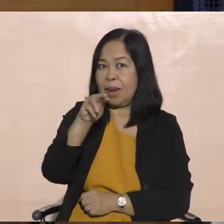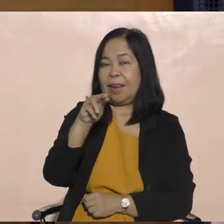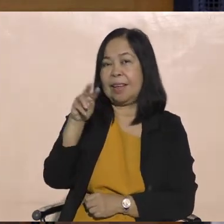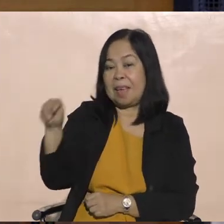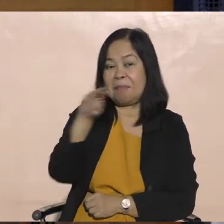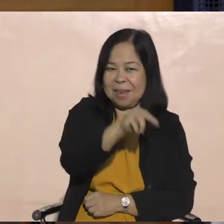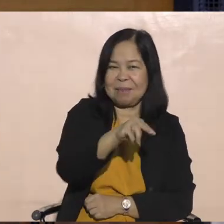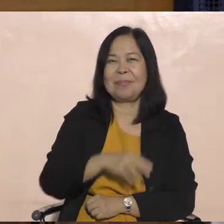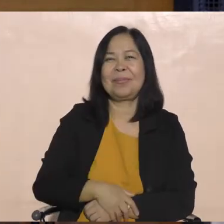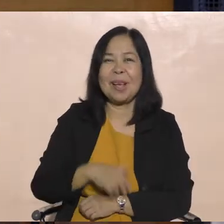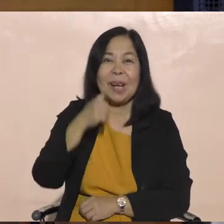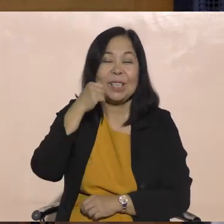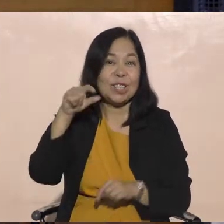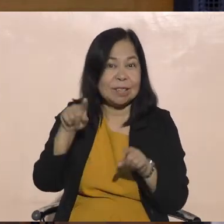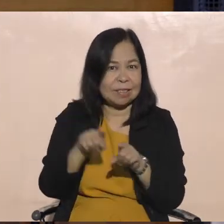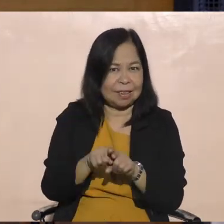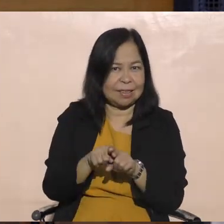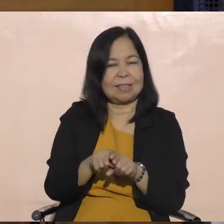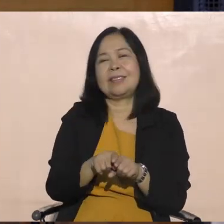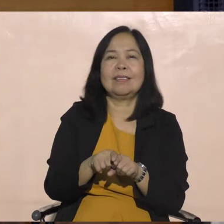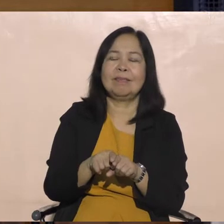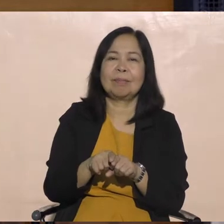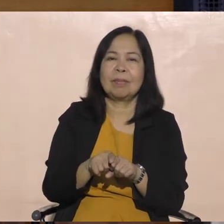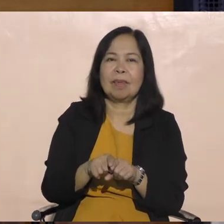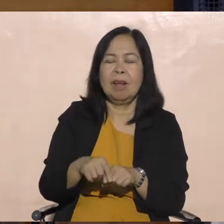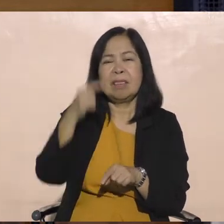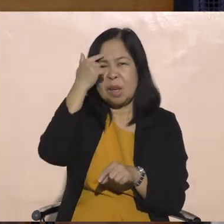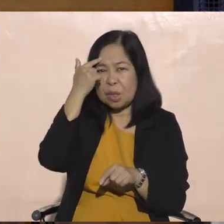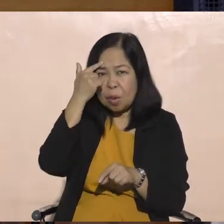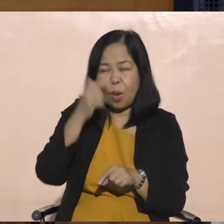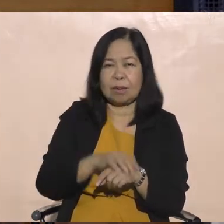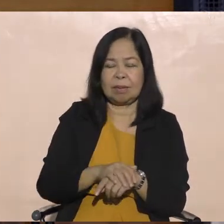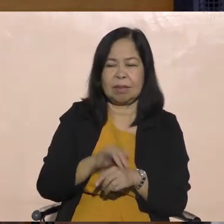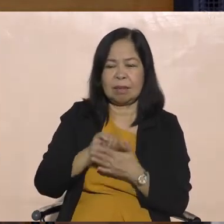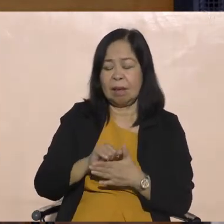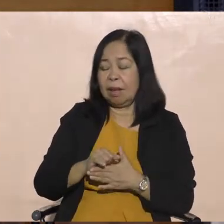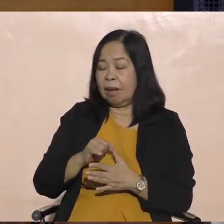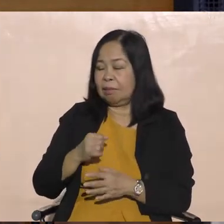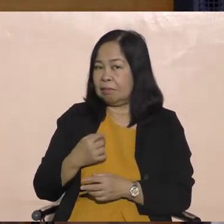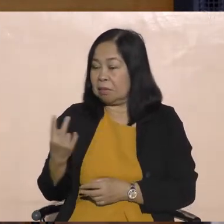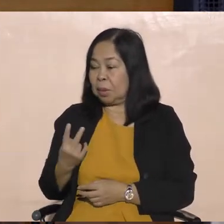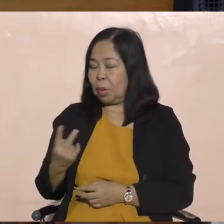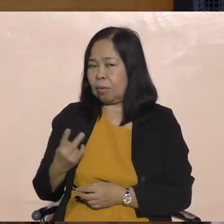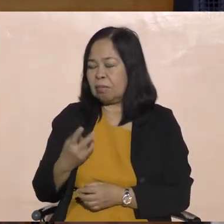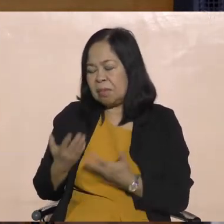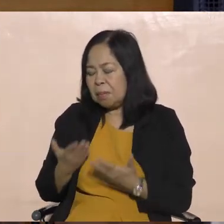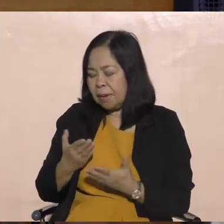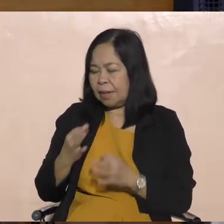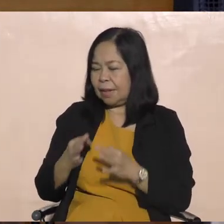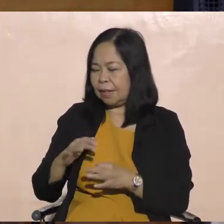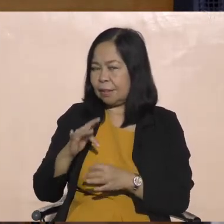and Mary thought that Lazarus would have been still alive if Jesus came early. Muna nga niingon